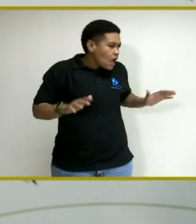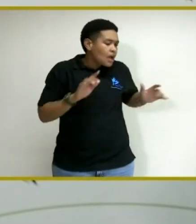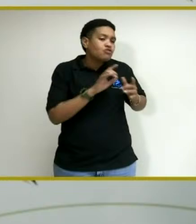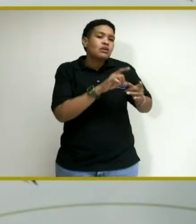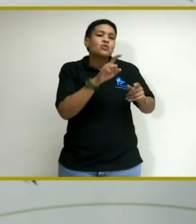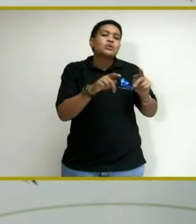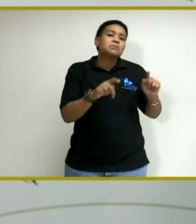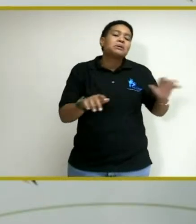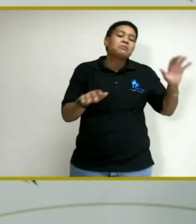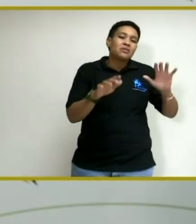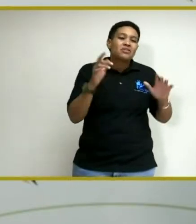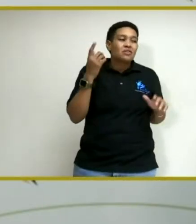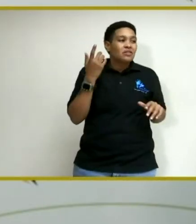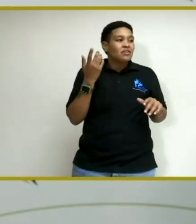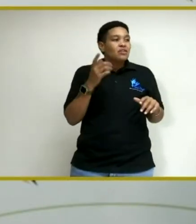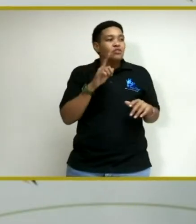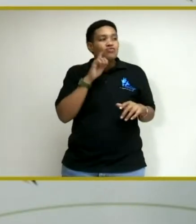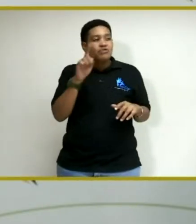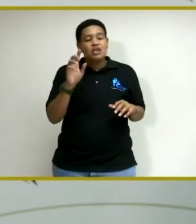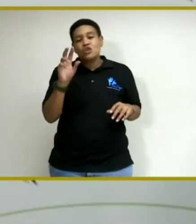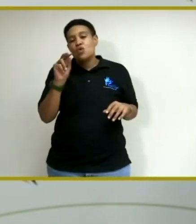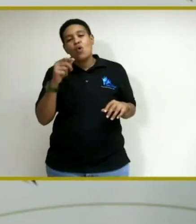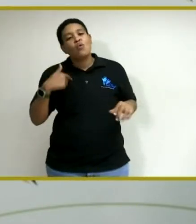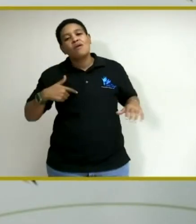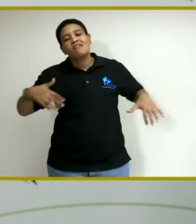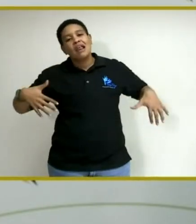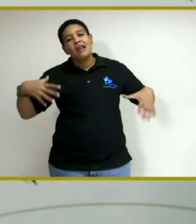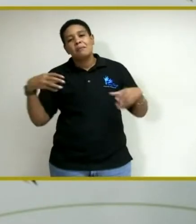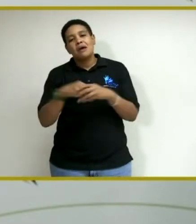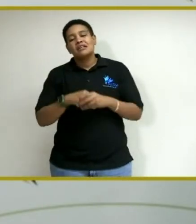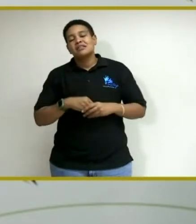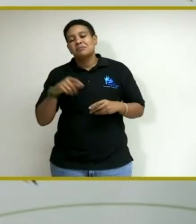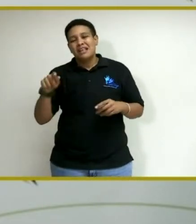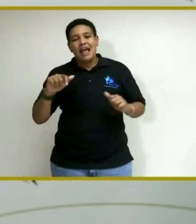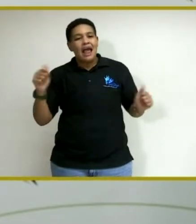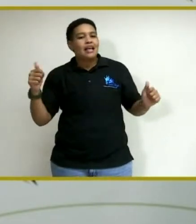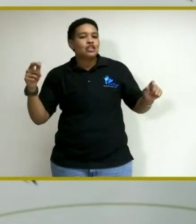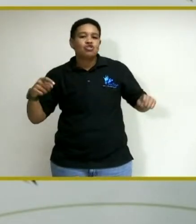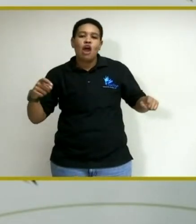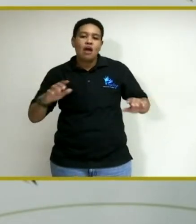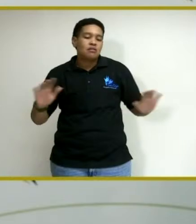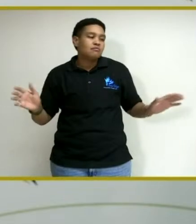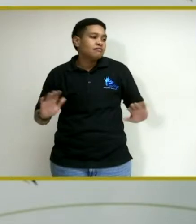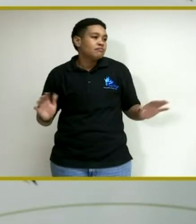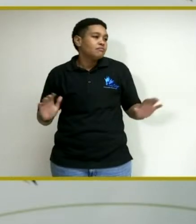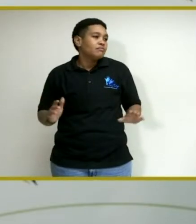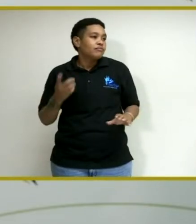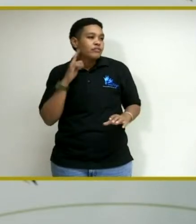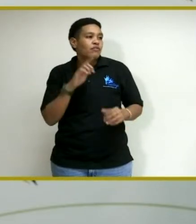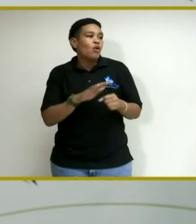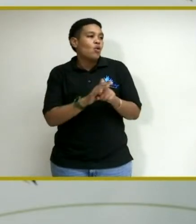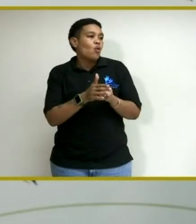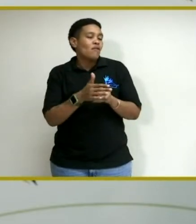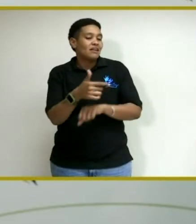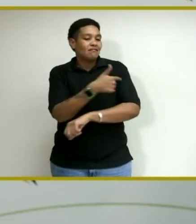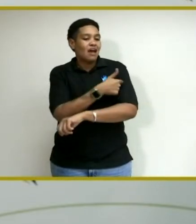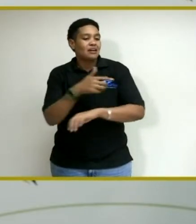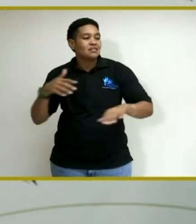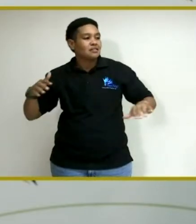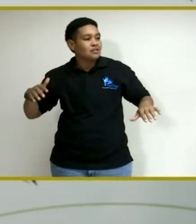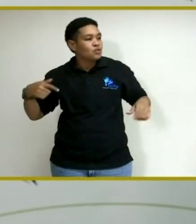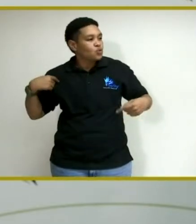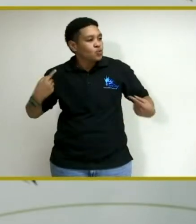persons. So it's really a no. We have not participated in any of the clinical trials for COVID-19 vaccines so